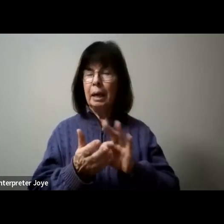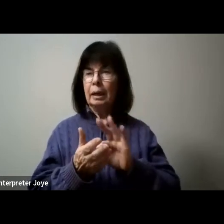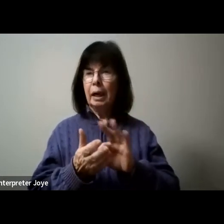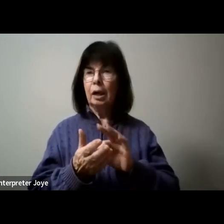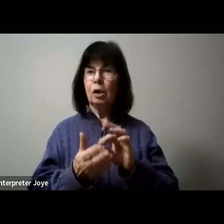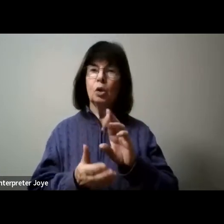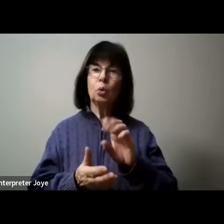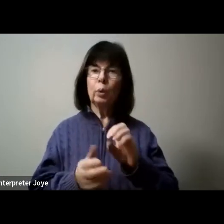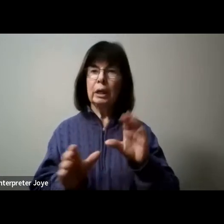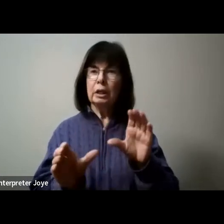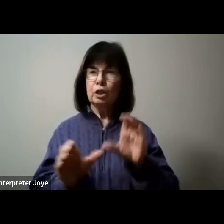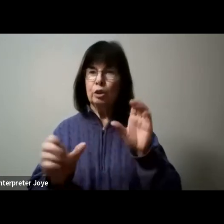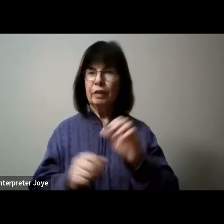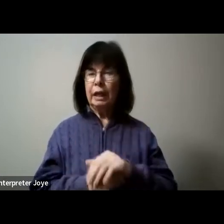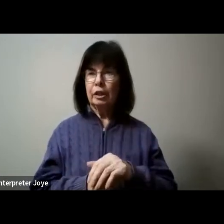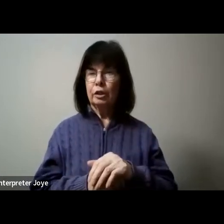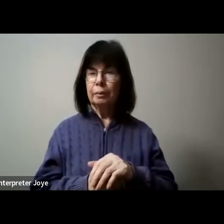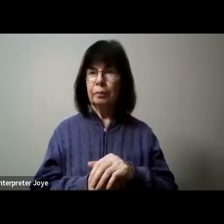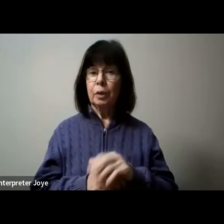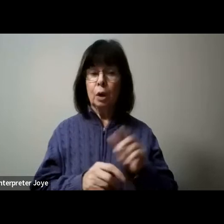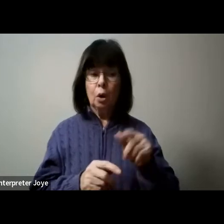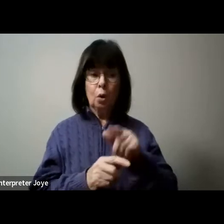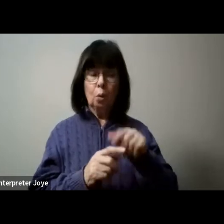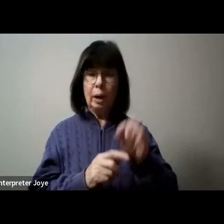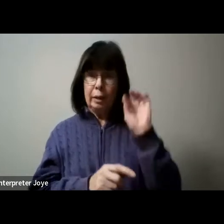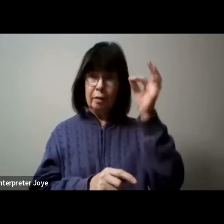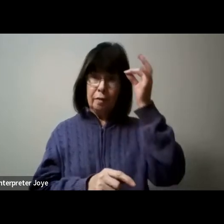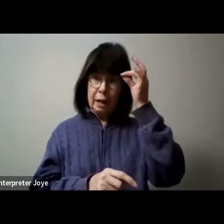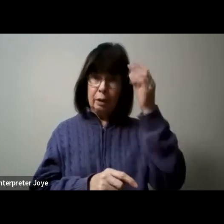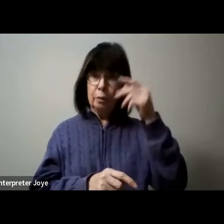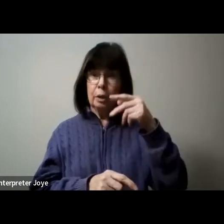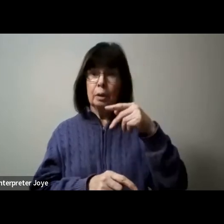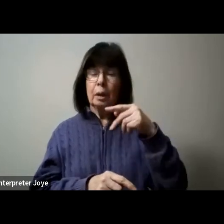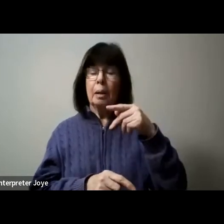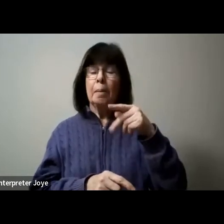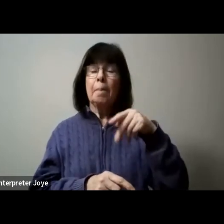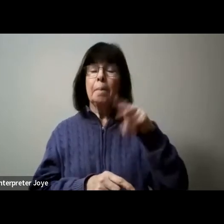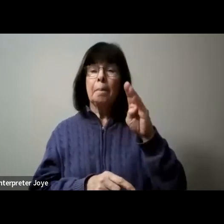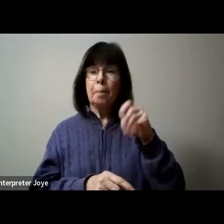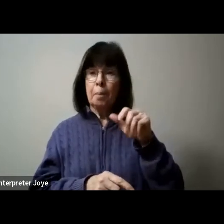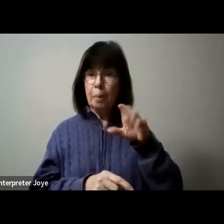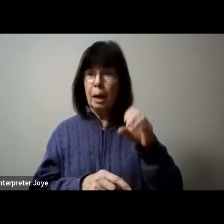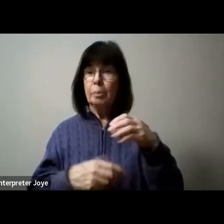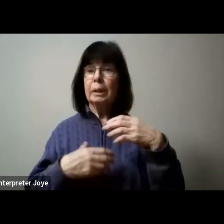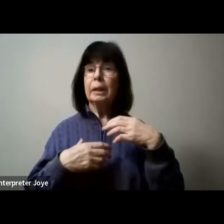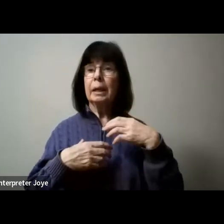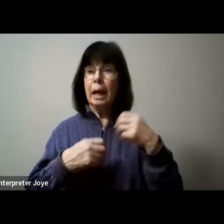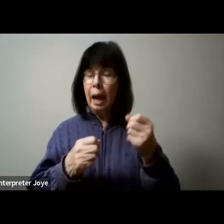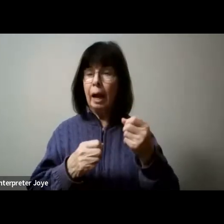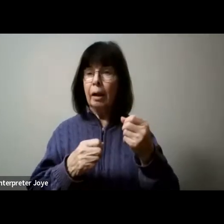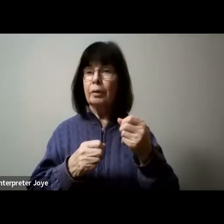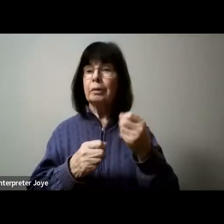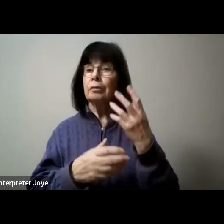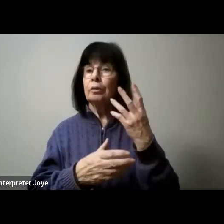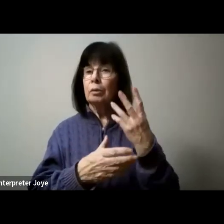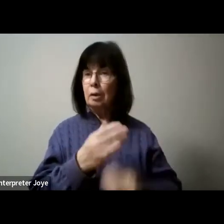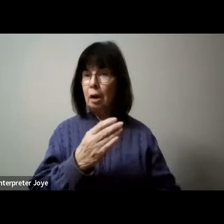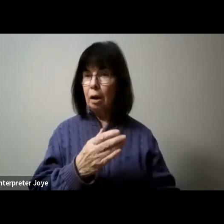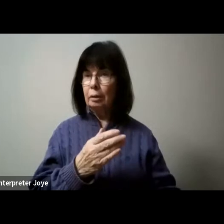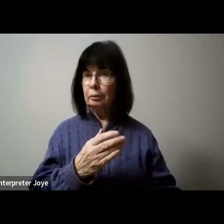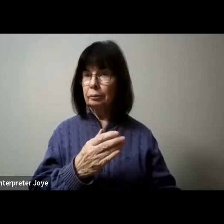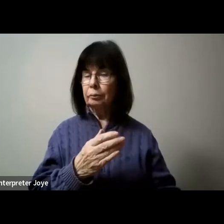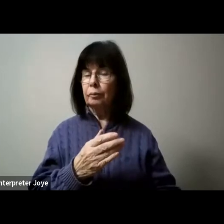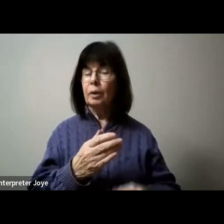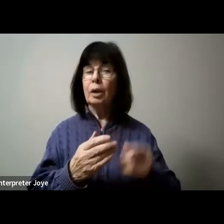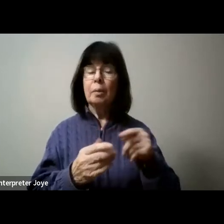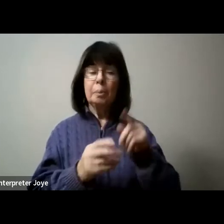That when the federal public health emergency went away, people who were on Medi-Cal and had their recertification